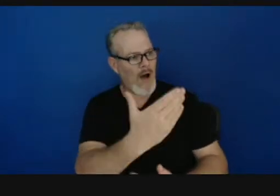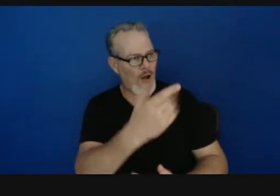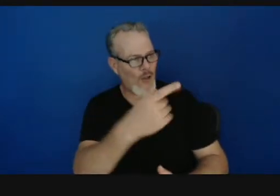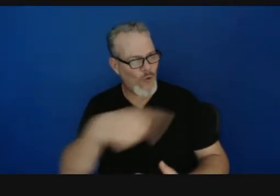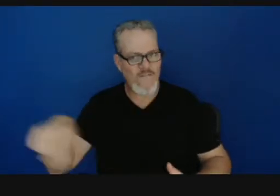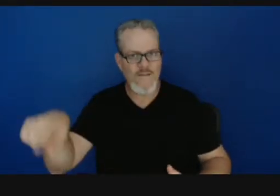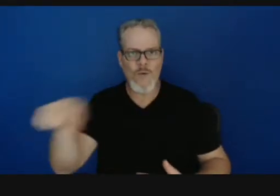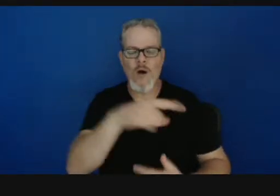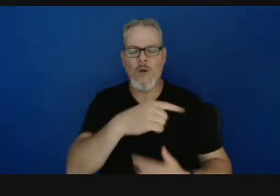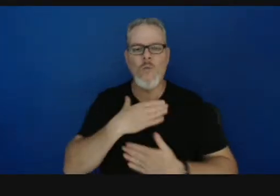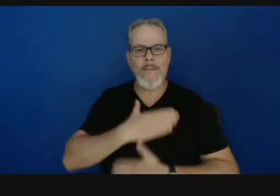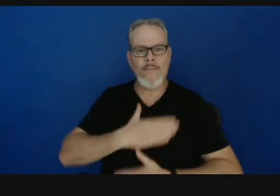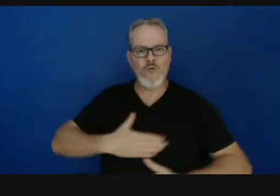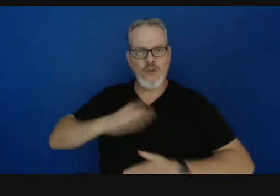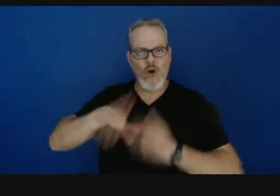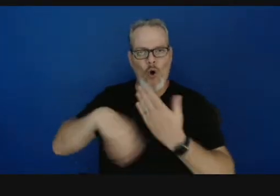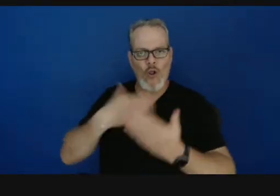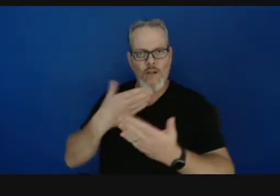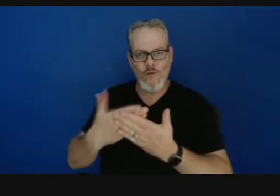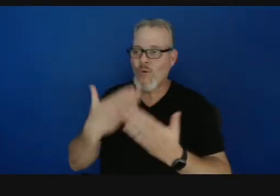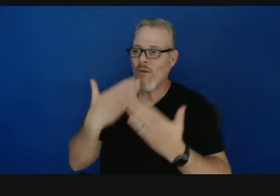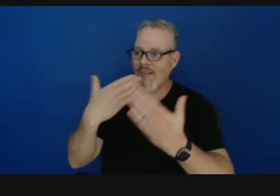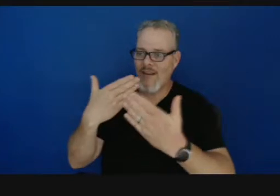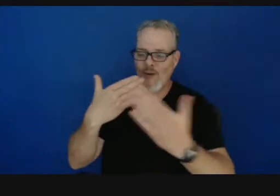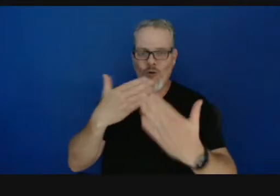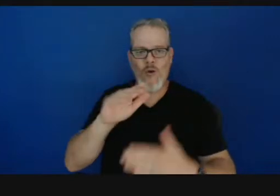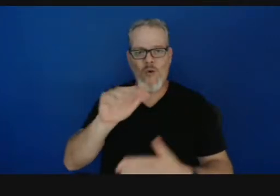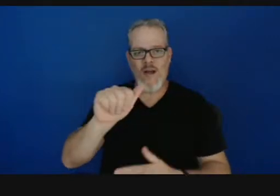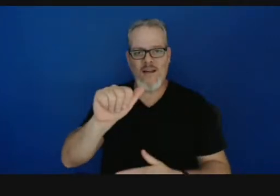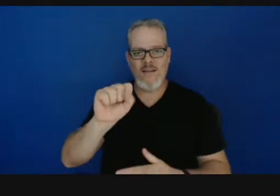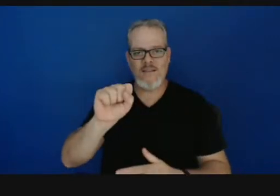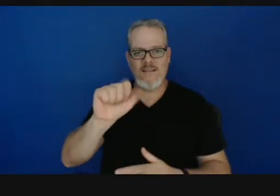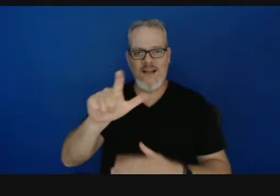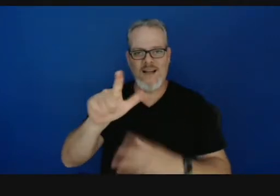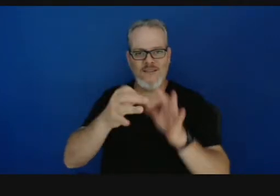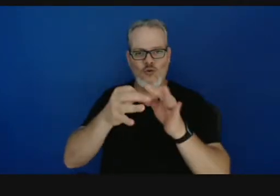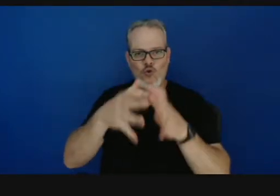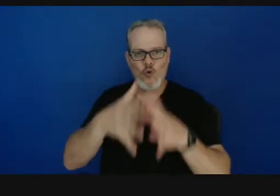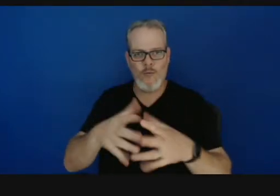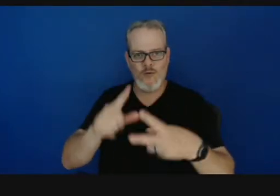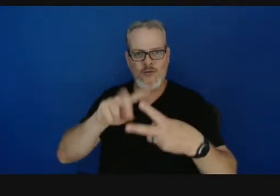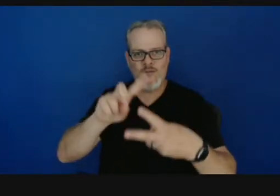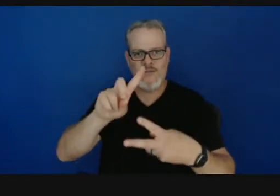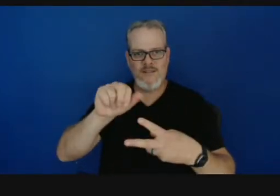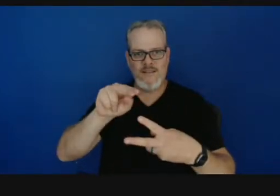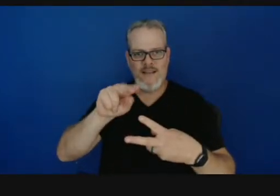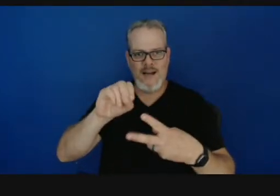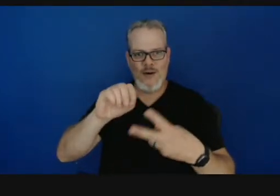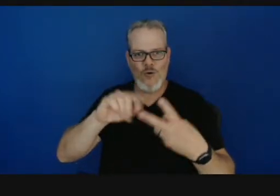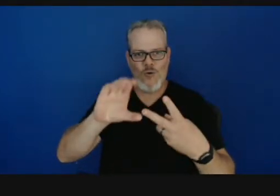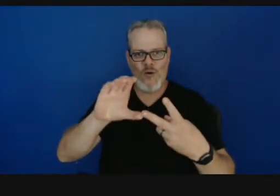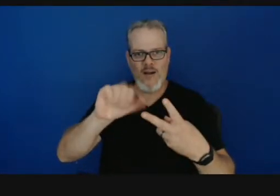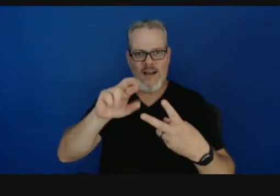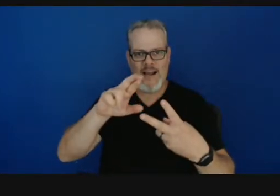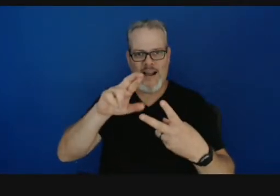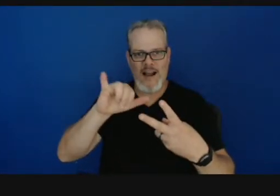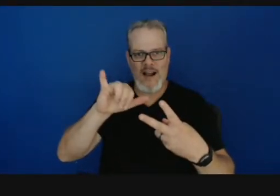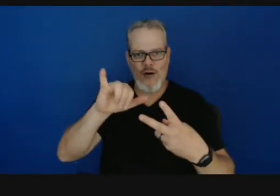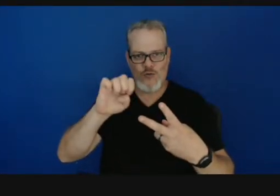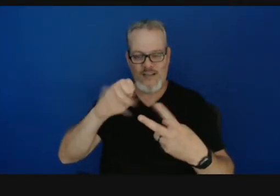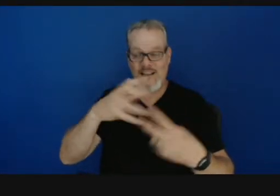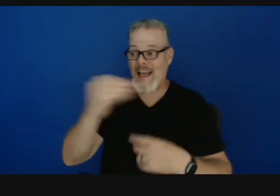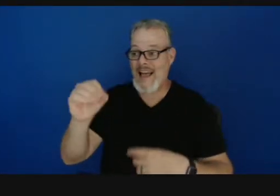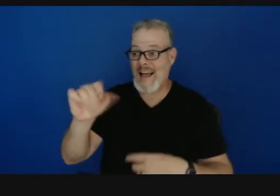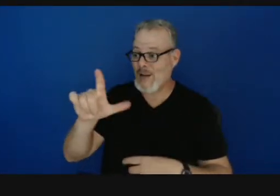you. Mahalo to our ASL interpreters, Dino and Carrie, and to Lou on the back end